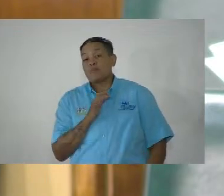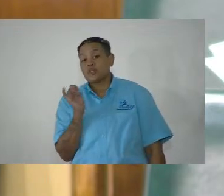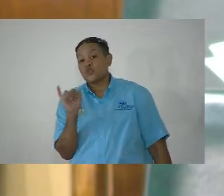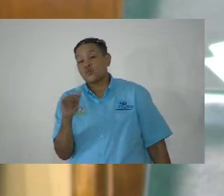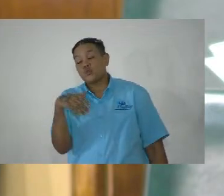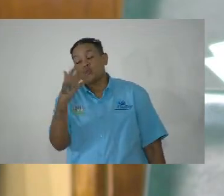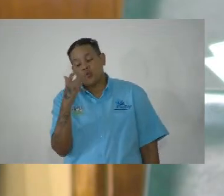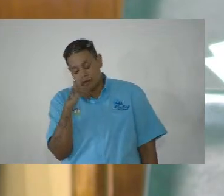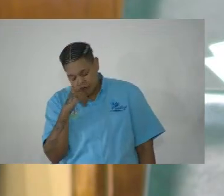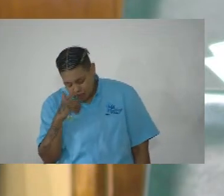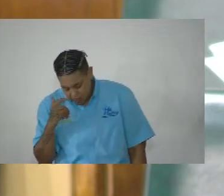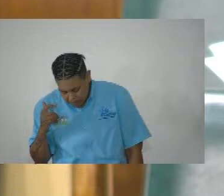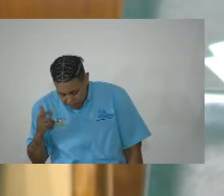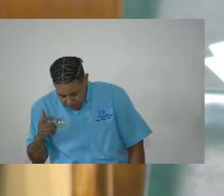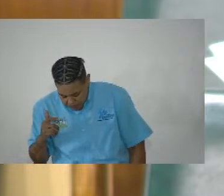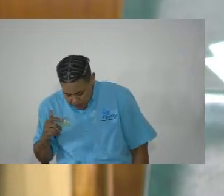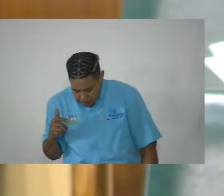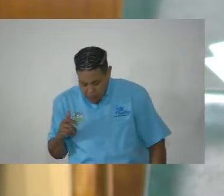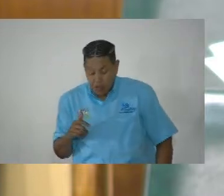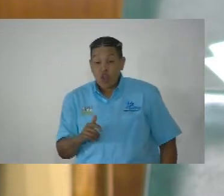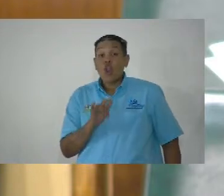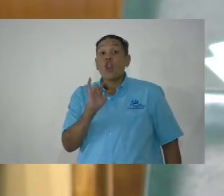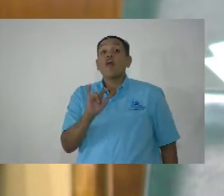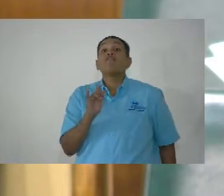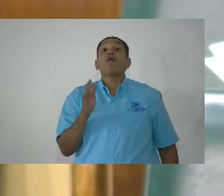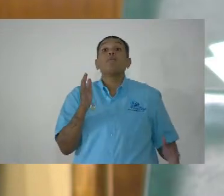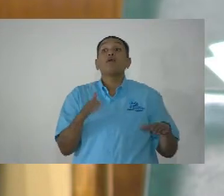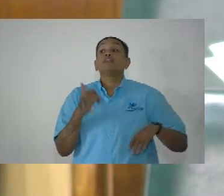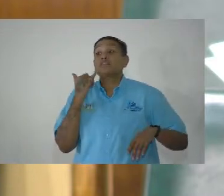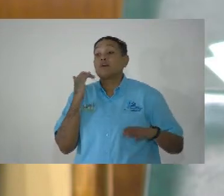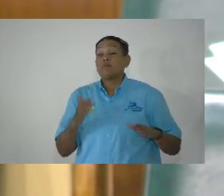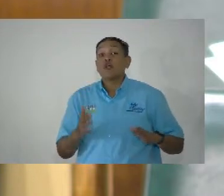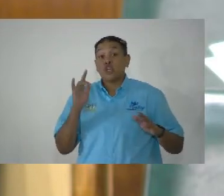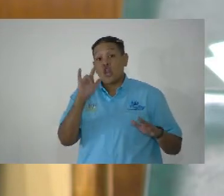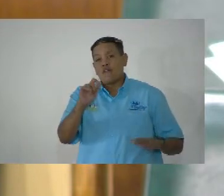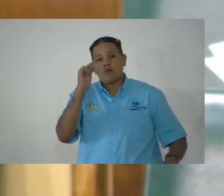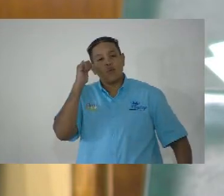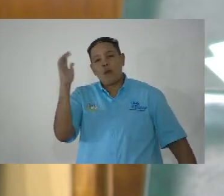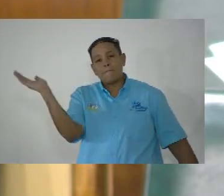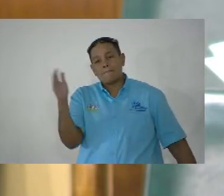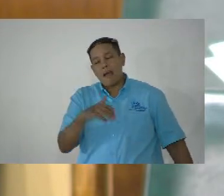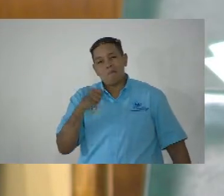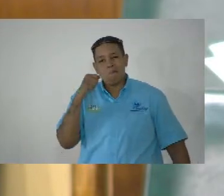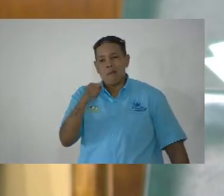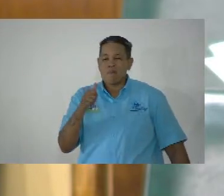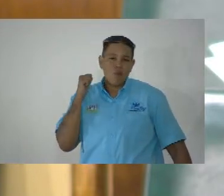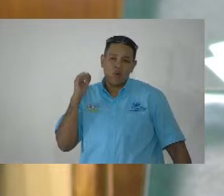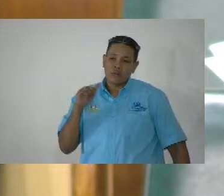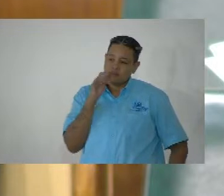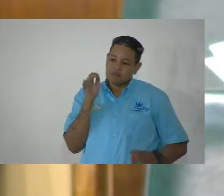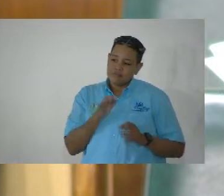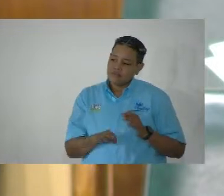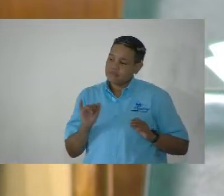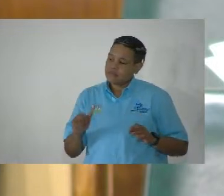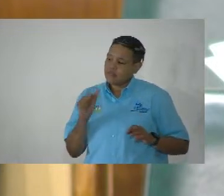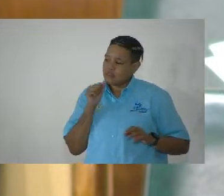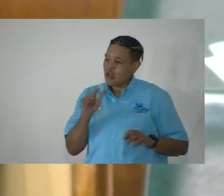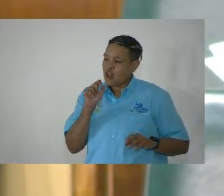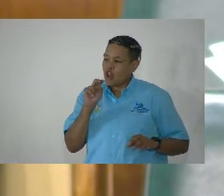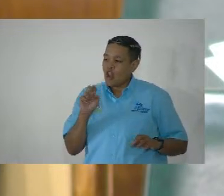that loving a person, if a person loves you, they will not put their hands on you. It is just that simple. That is not